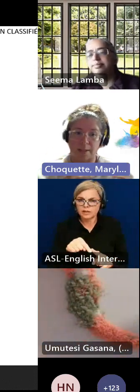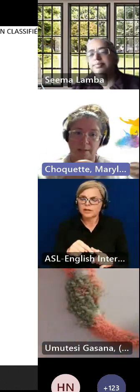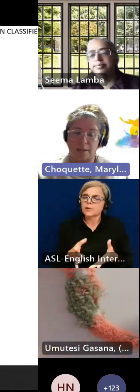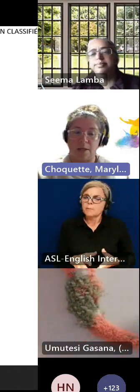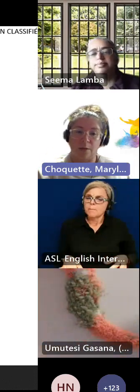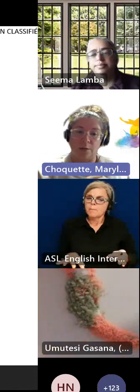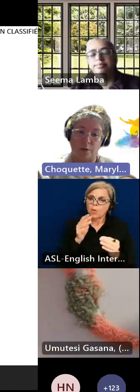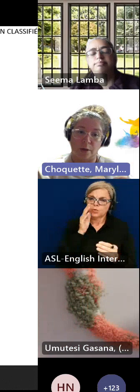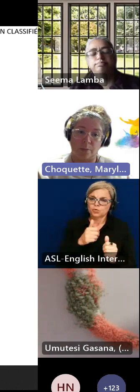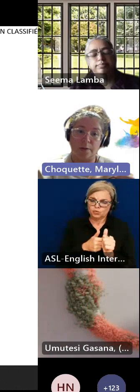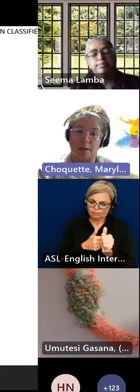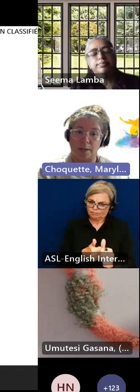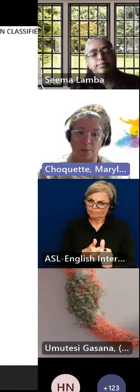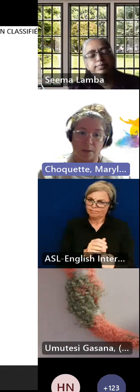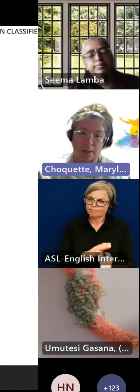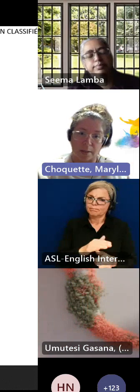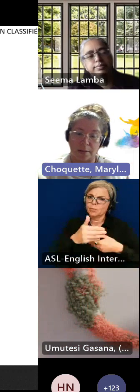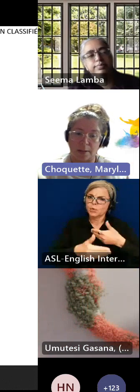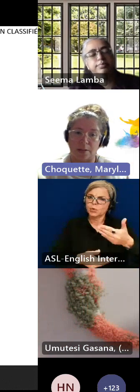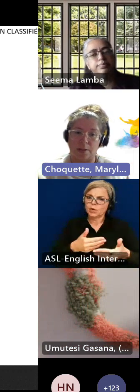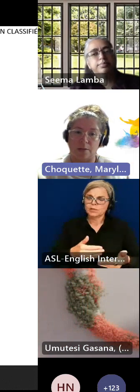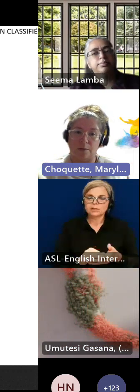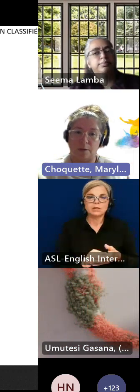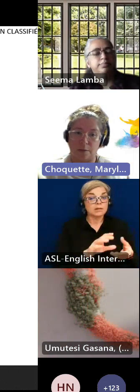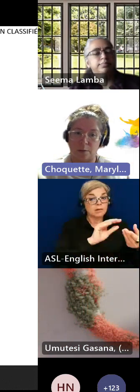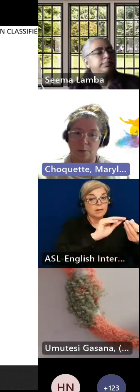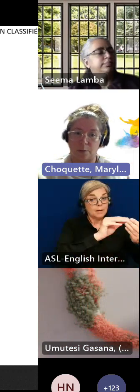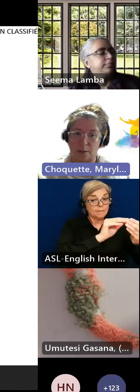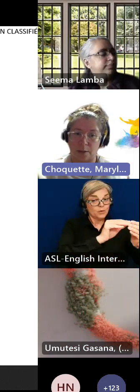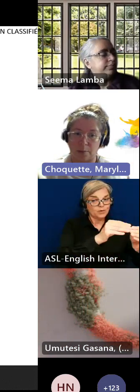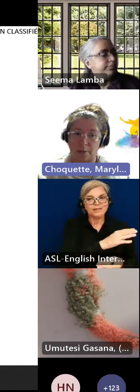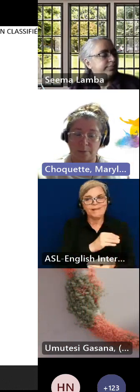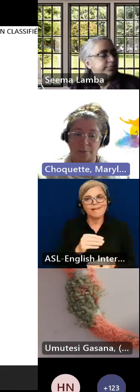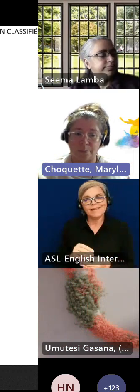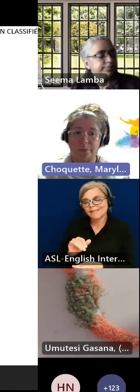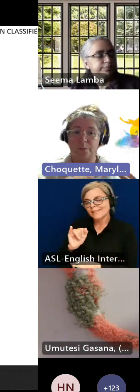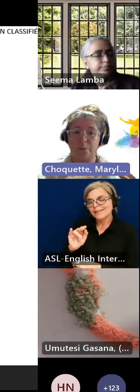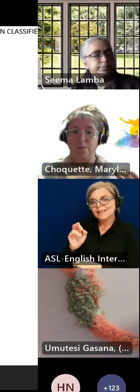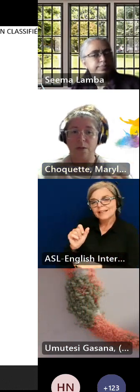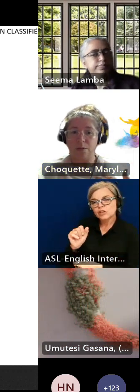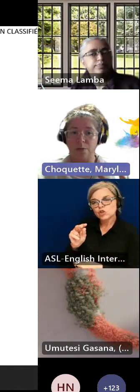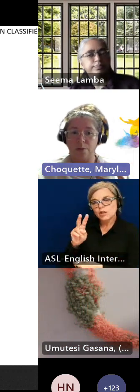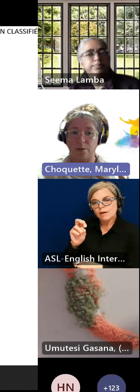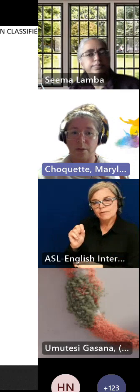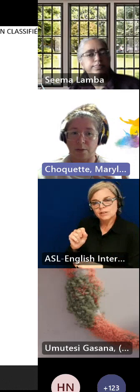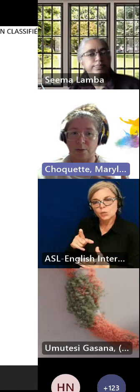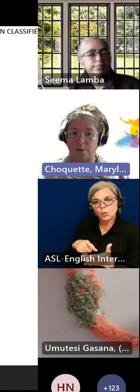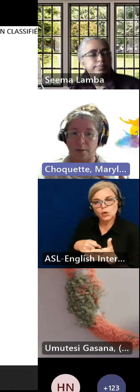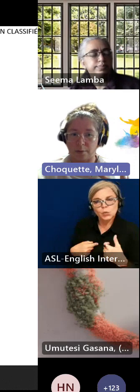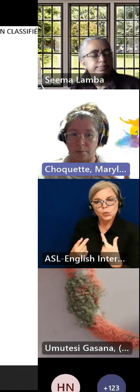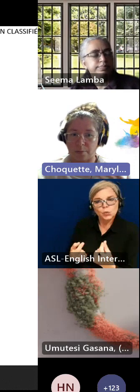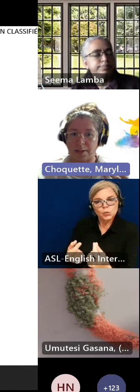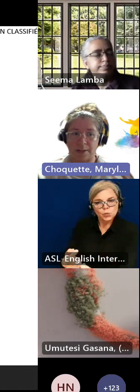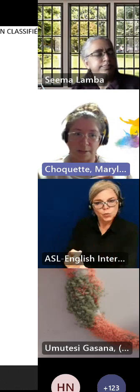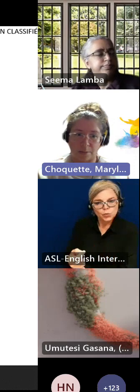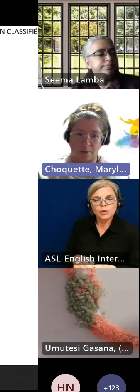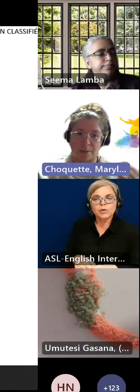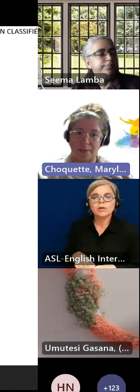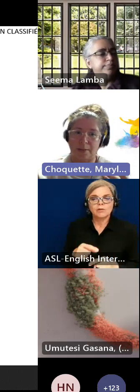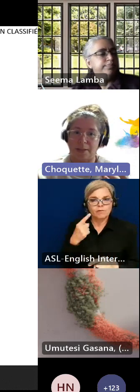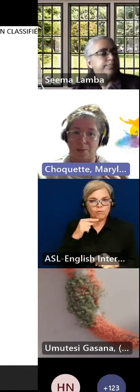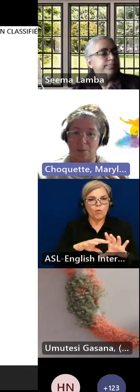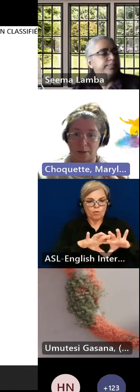progress against your numbers as well as the initiatives within the scope of your EE plan. You should ensure that the plan